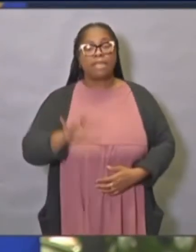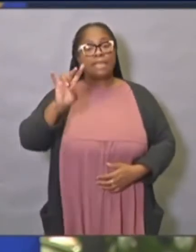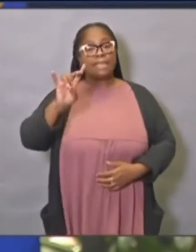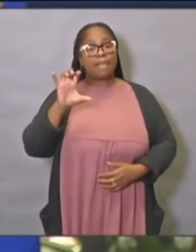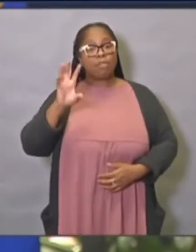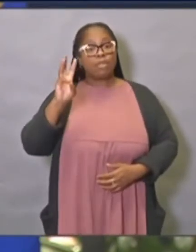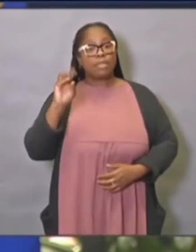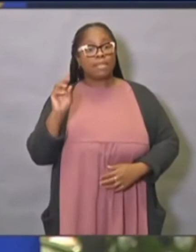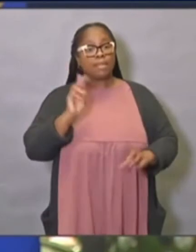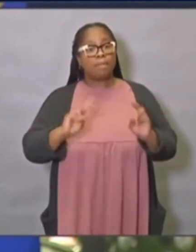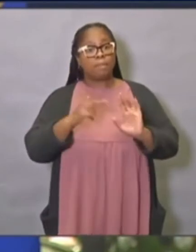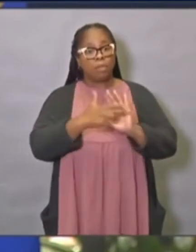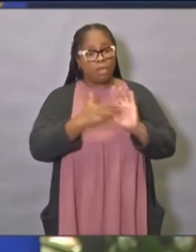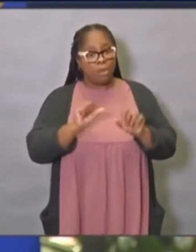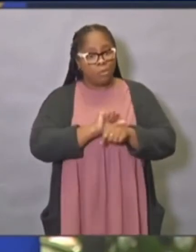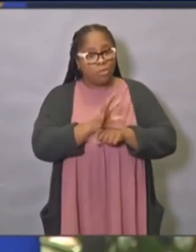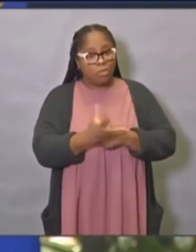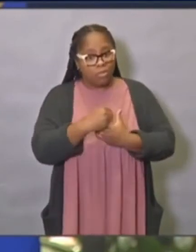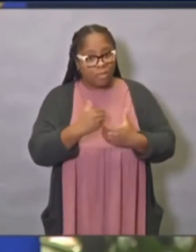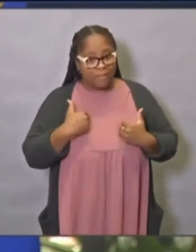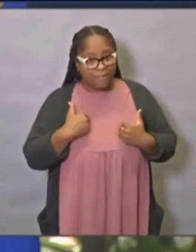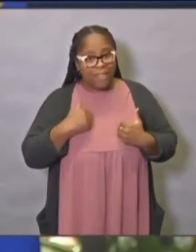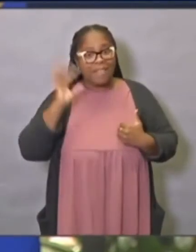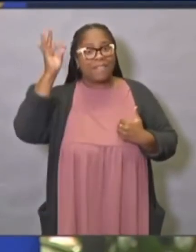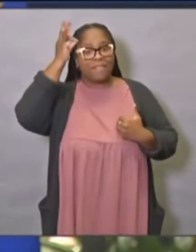760 cases in the federal prison facilities,